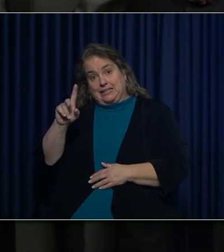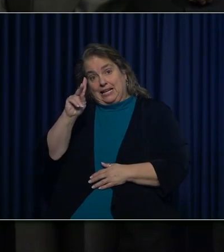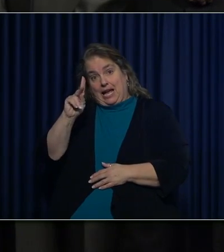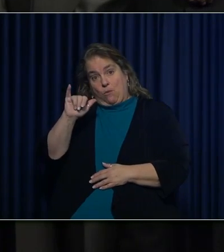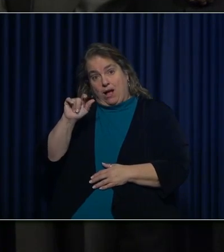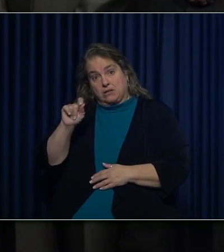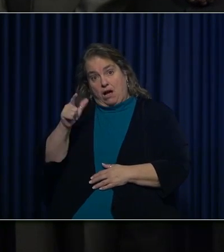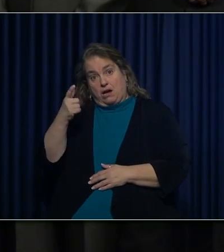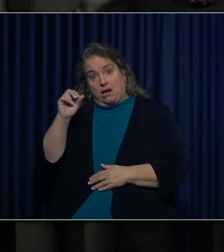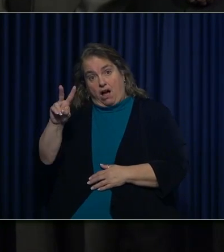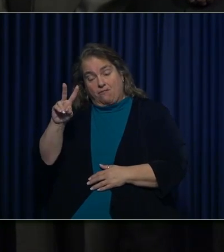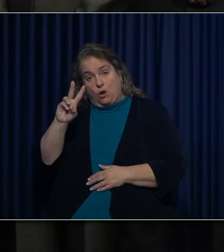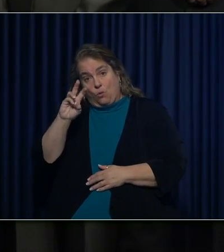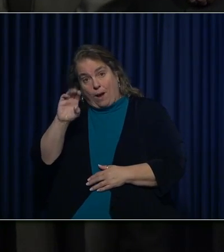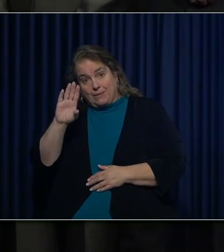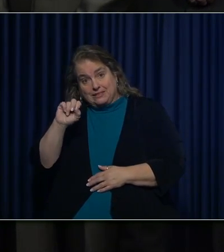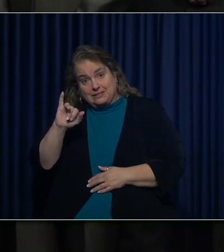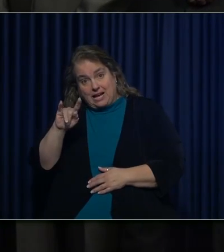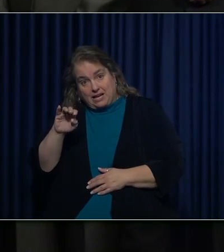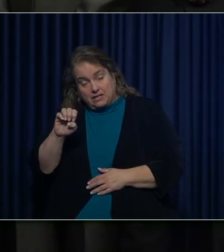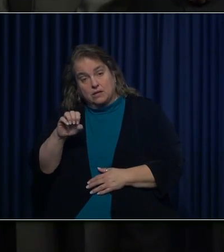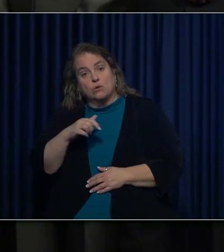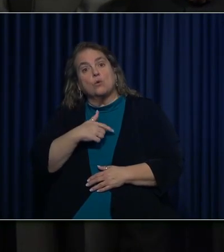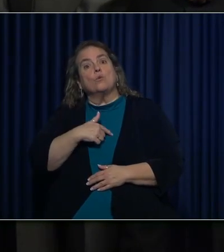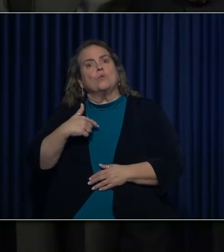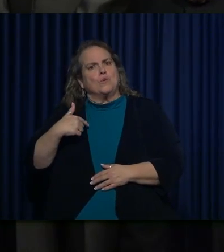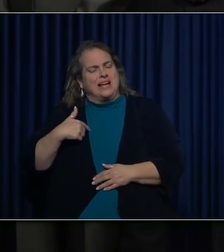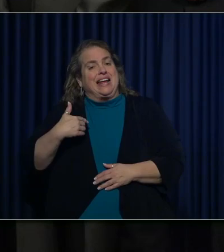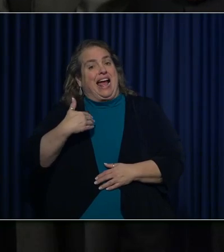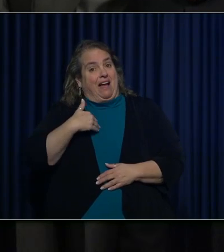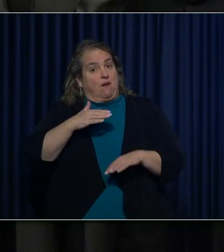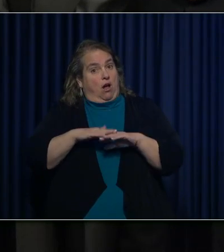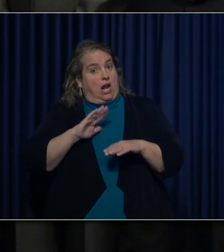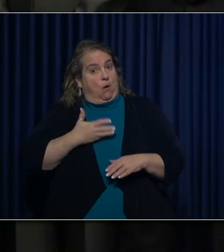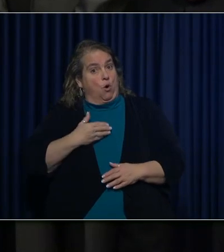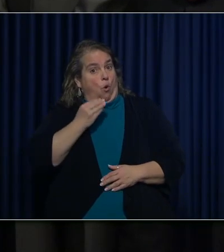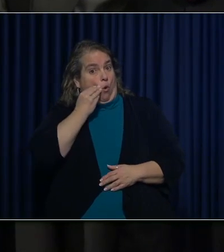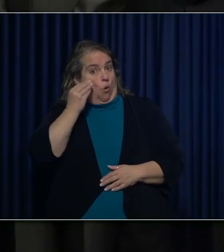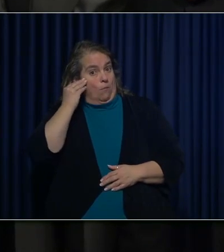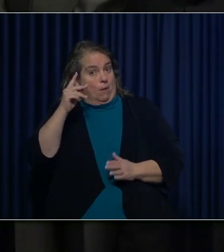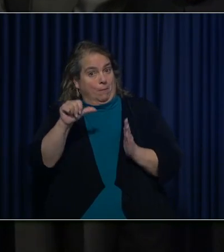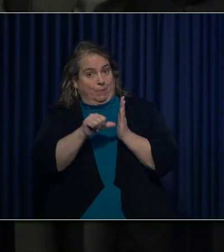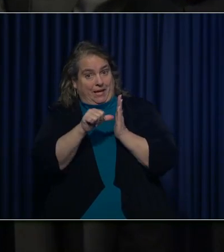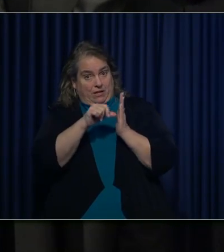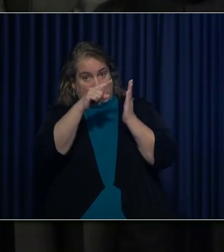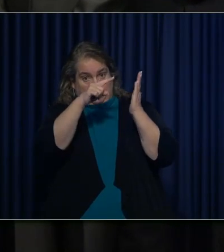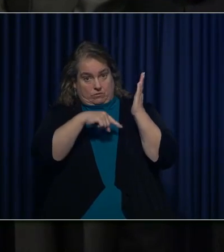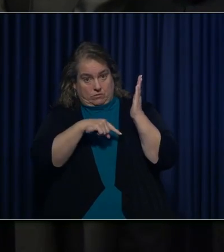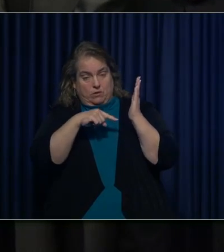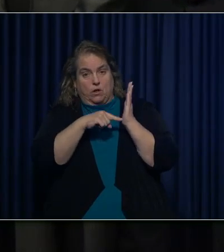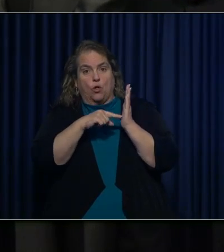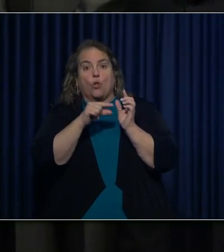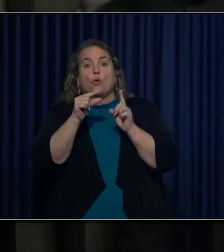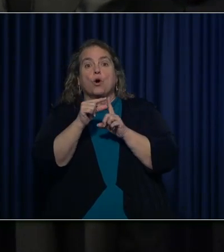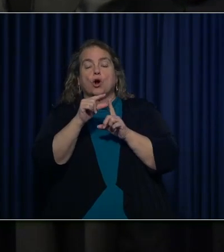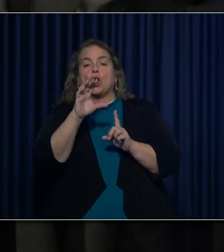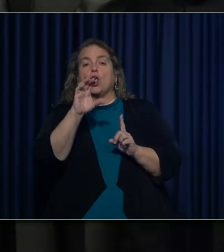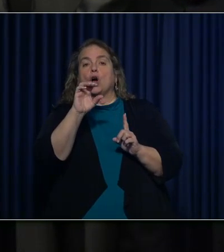lexingtonky.gov website, we have on our homepage the word